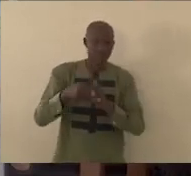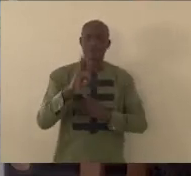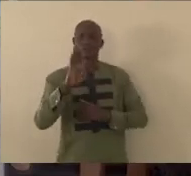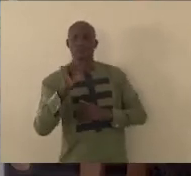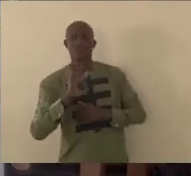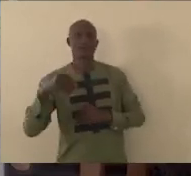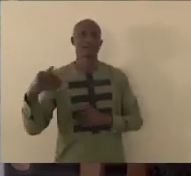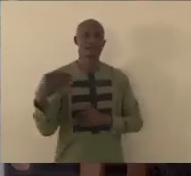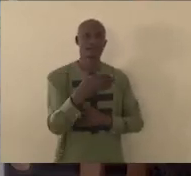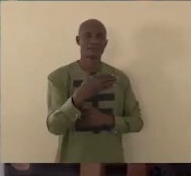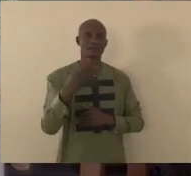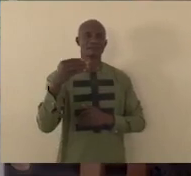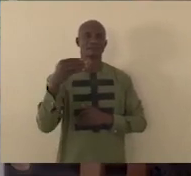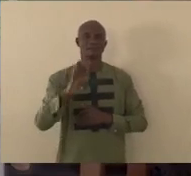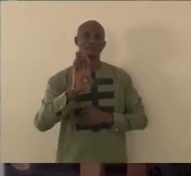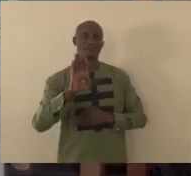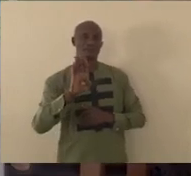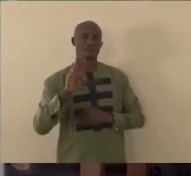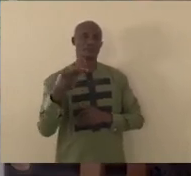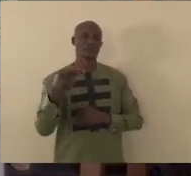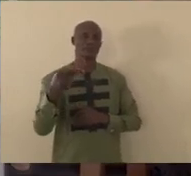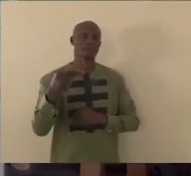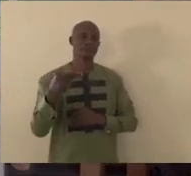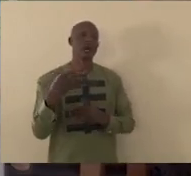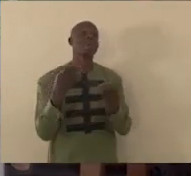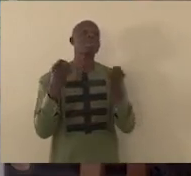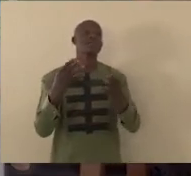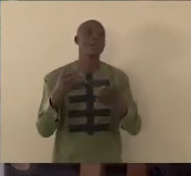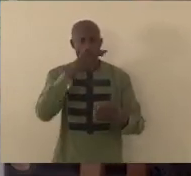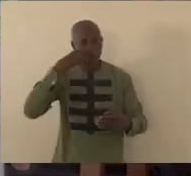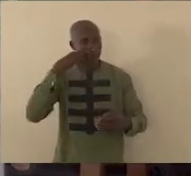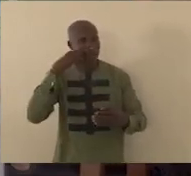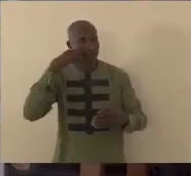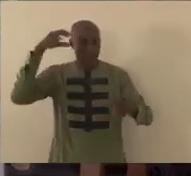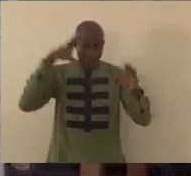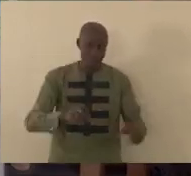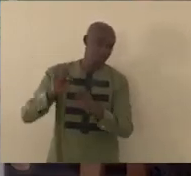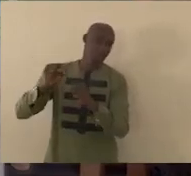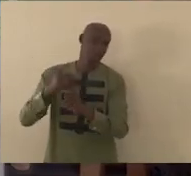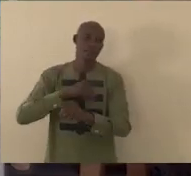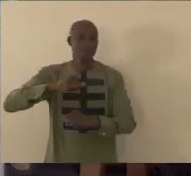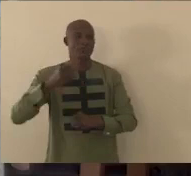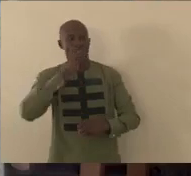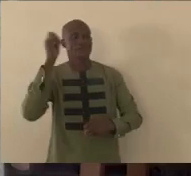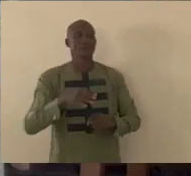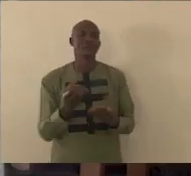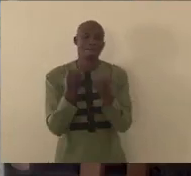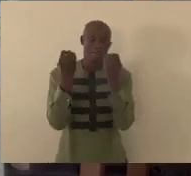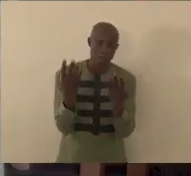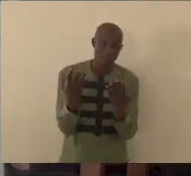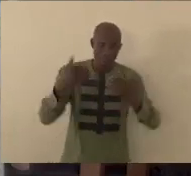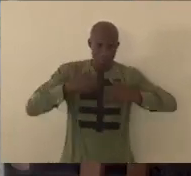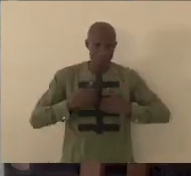insurgents, killer bandits, so-called unknown gunmen, armed robbers, kidnappers, and other criminals.